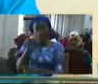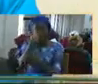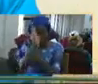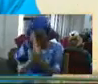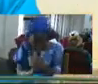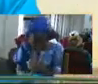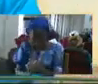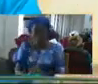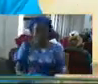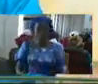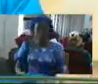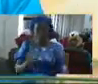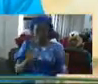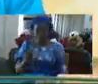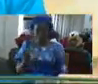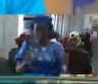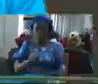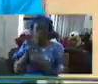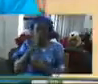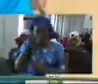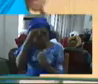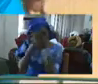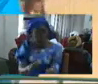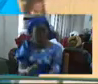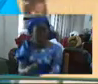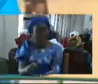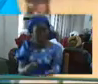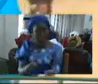You see, when you obey